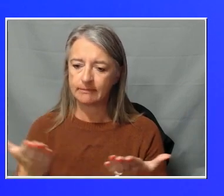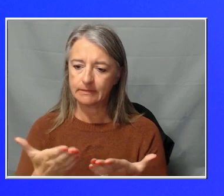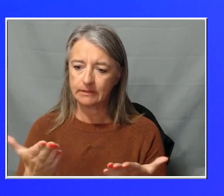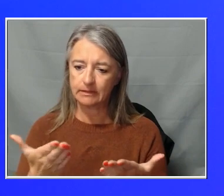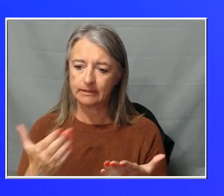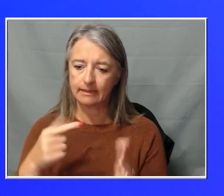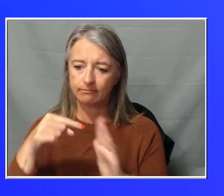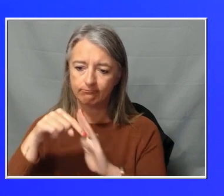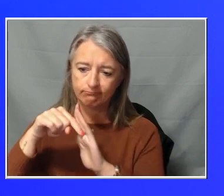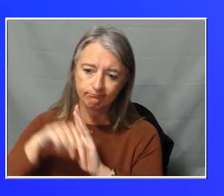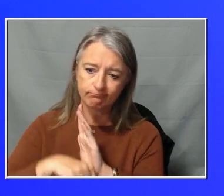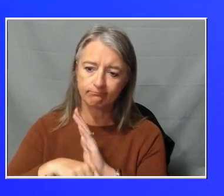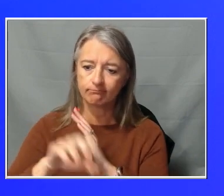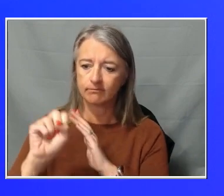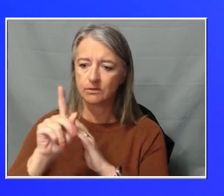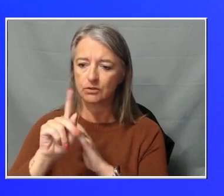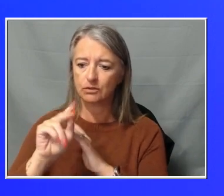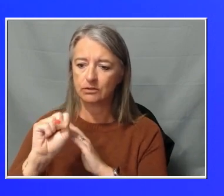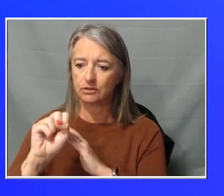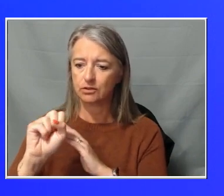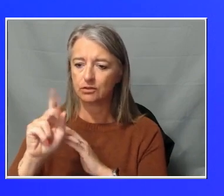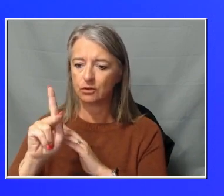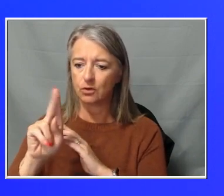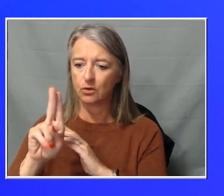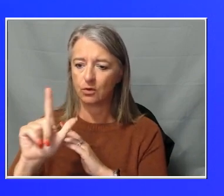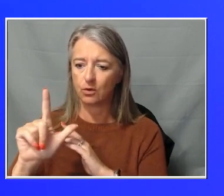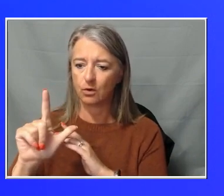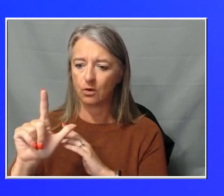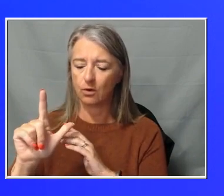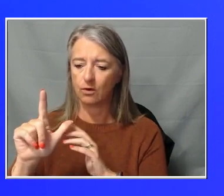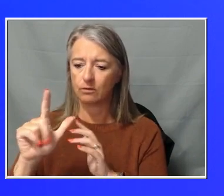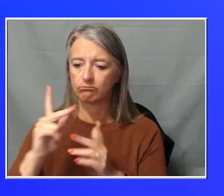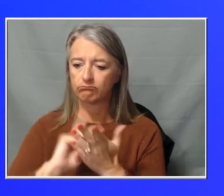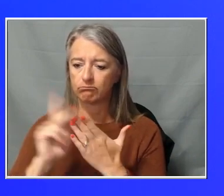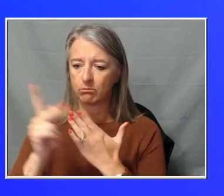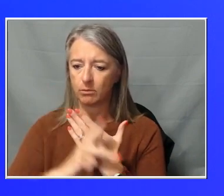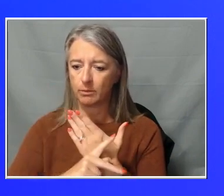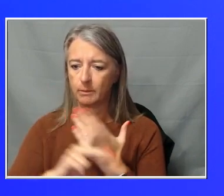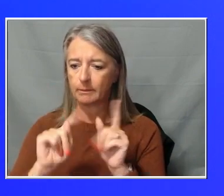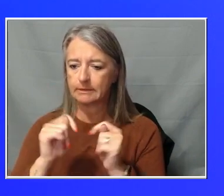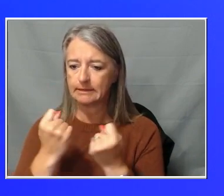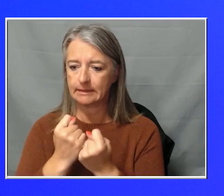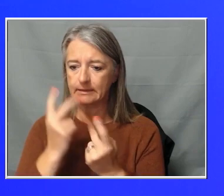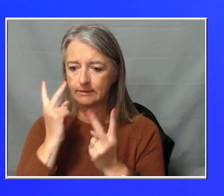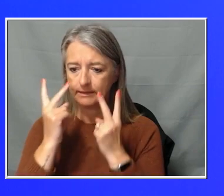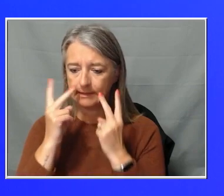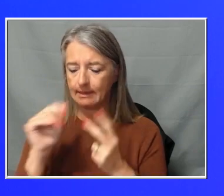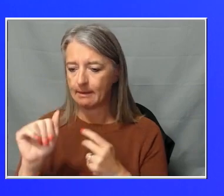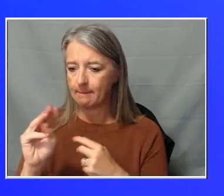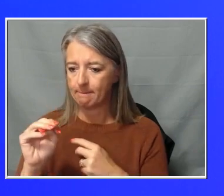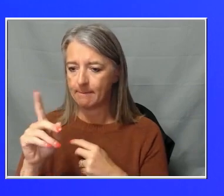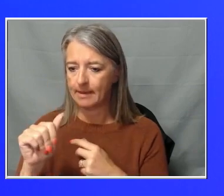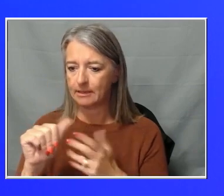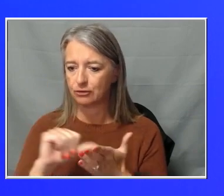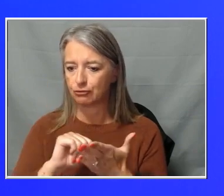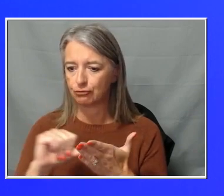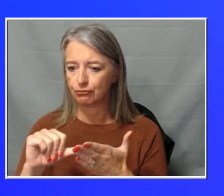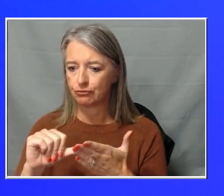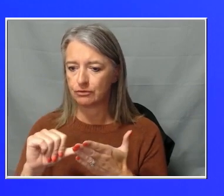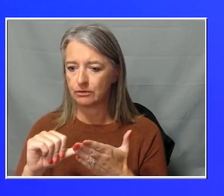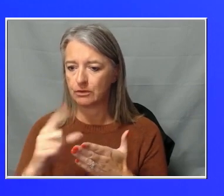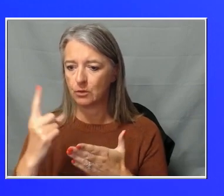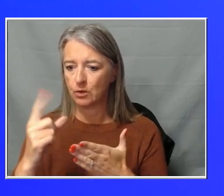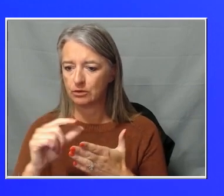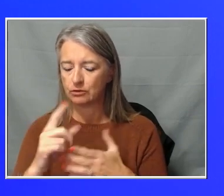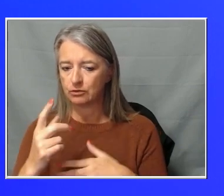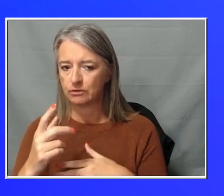comprehensive skull-based program. So we have very advanced skull-based team. You see in Amanda's case, the surgery was done by one